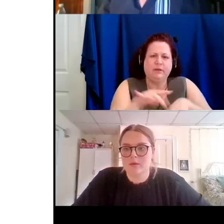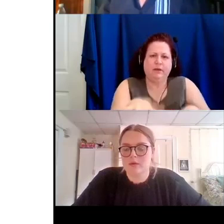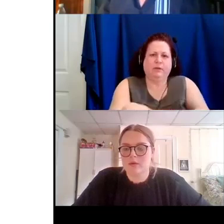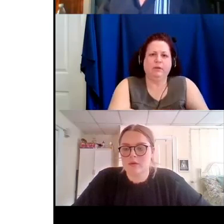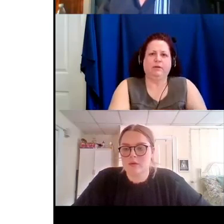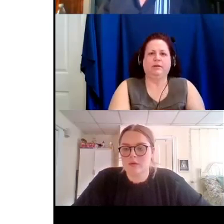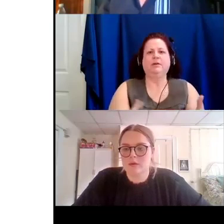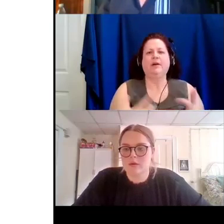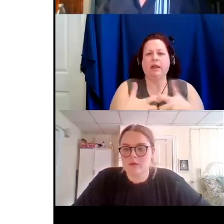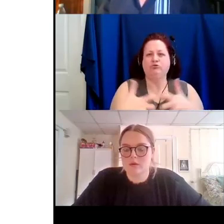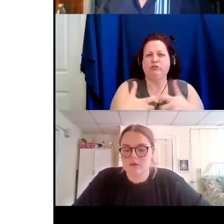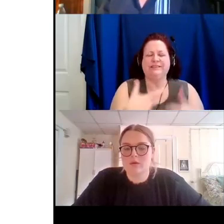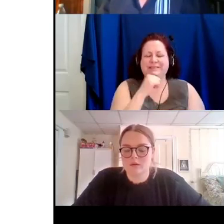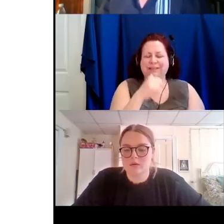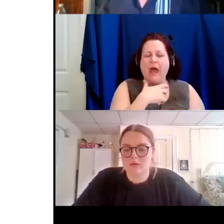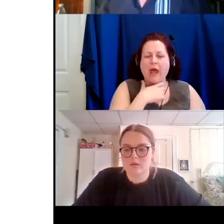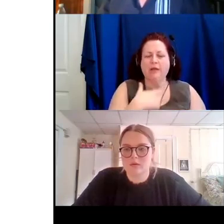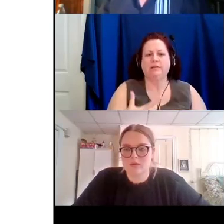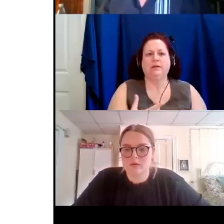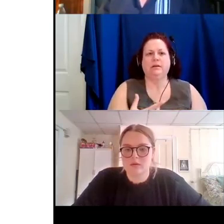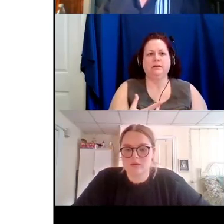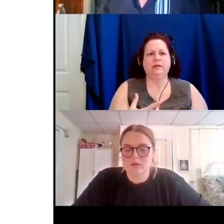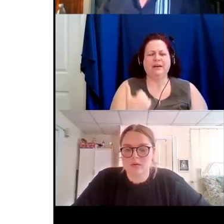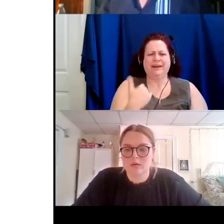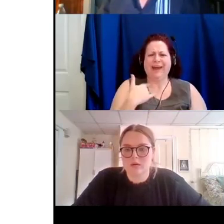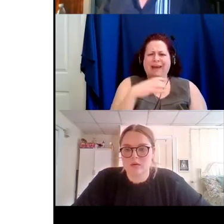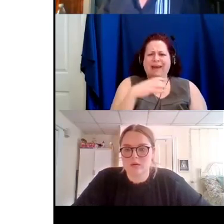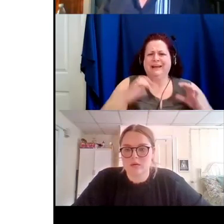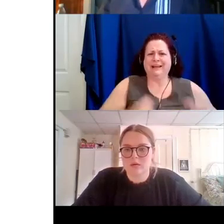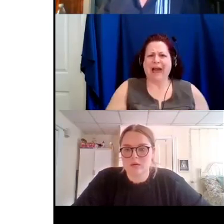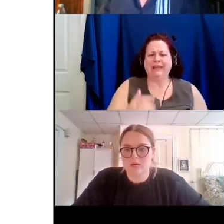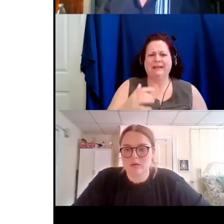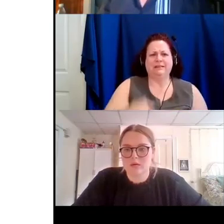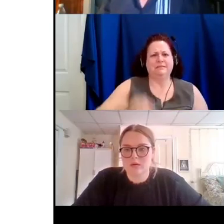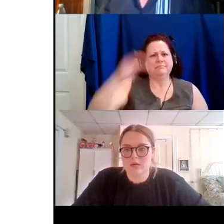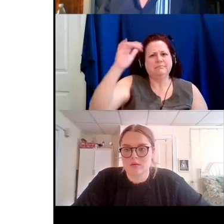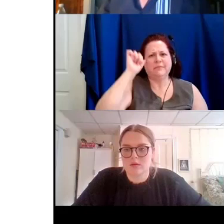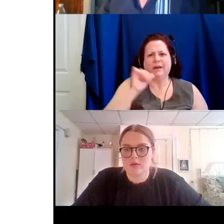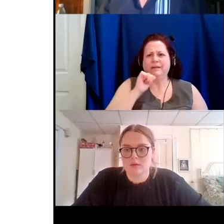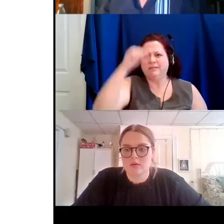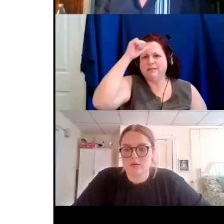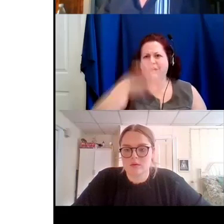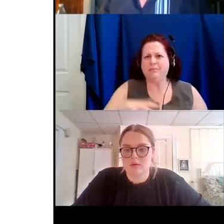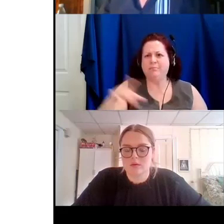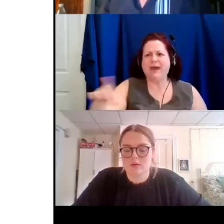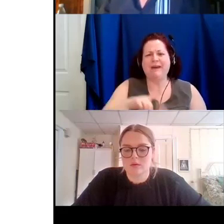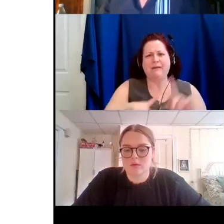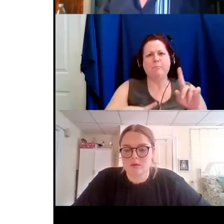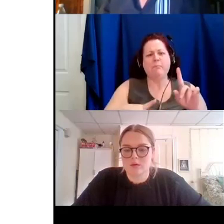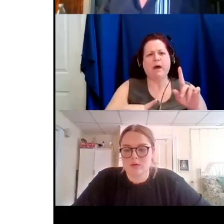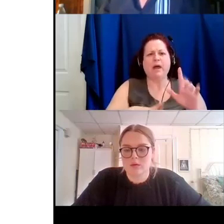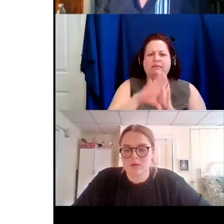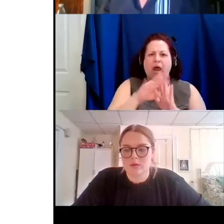JRC. They were grown men of very low developmental.